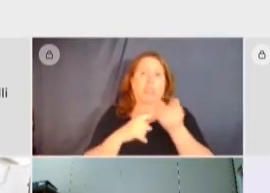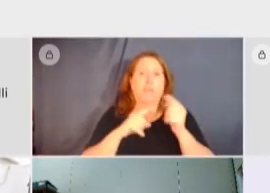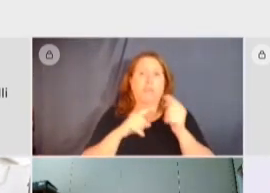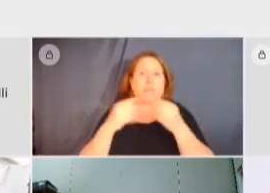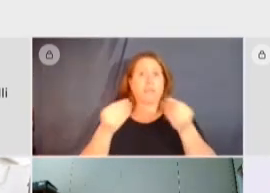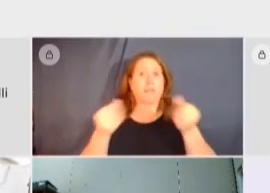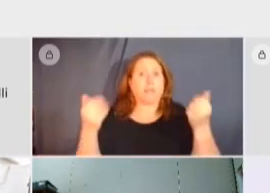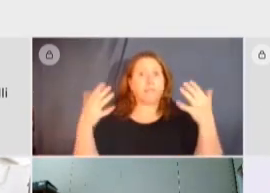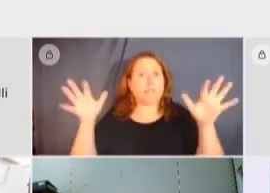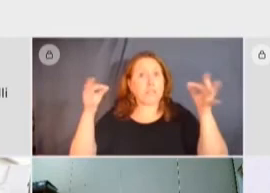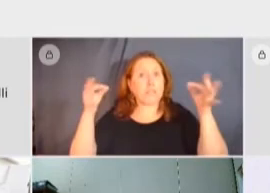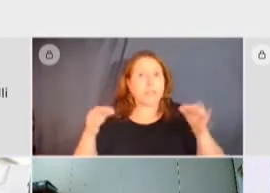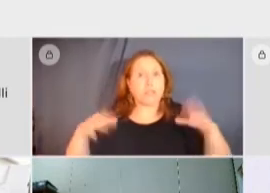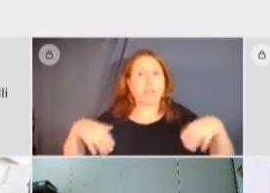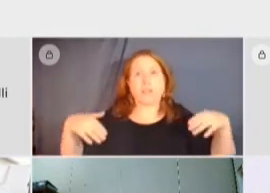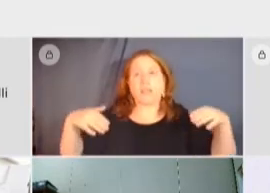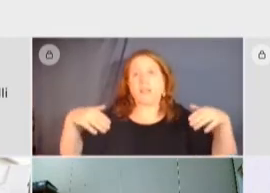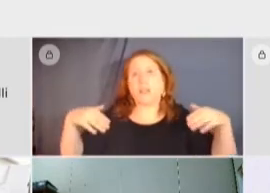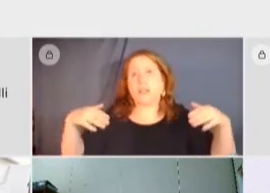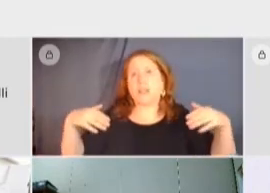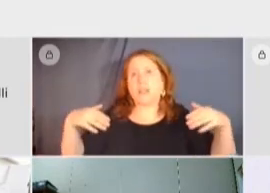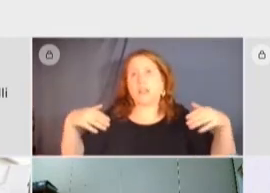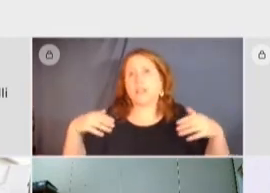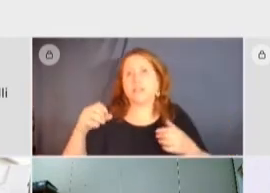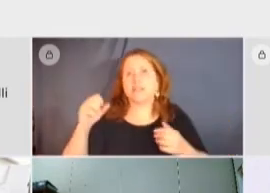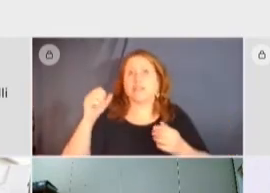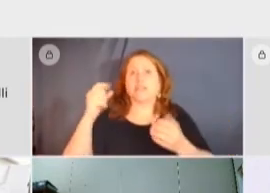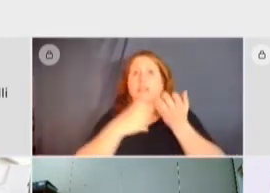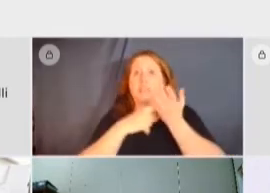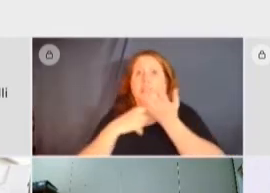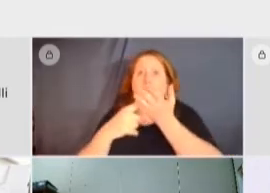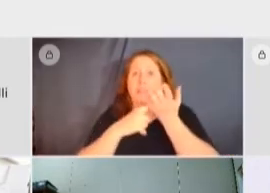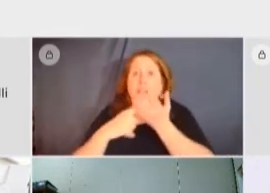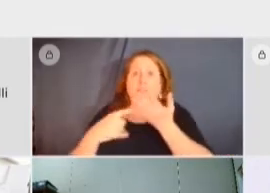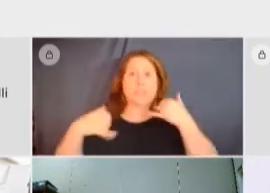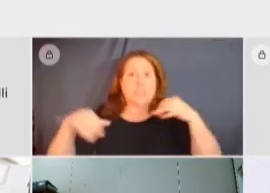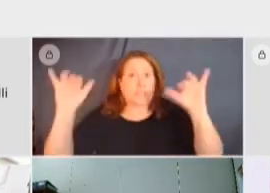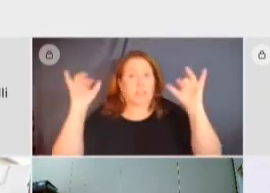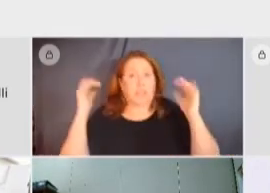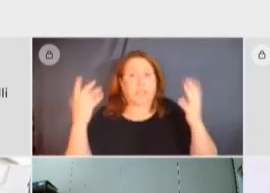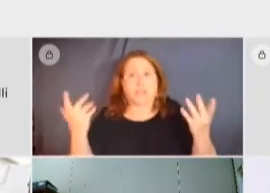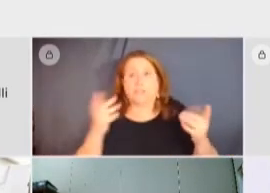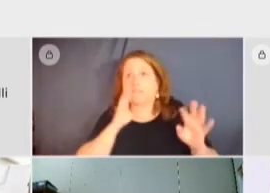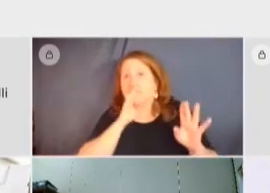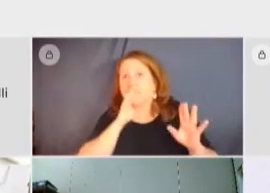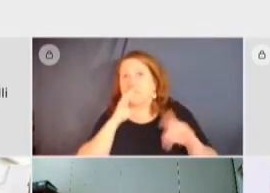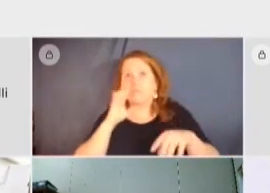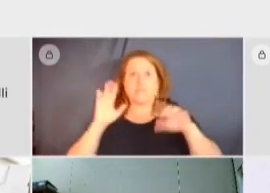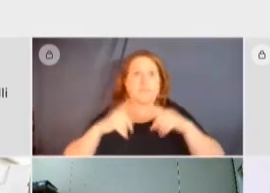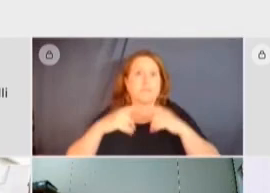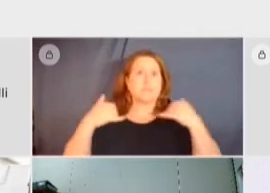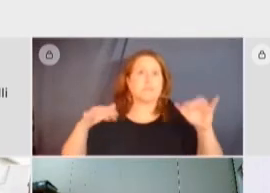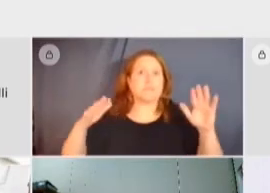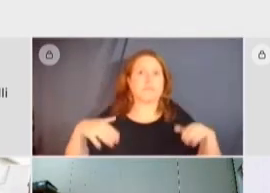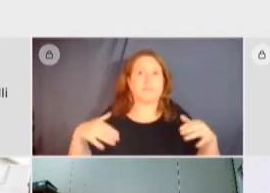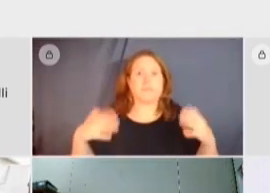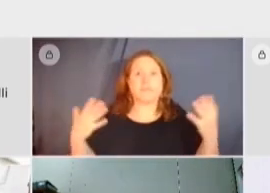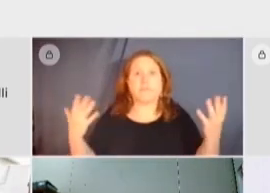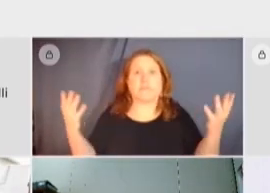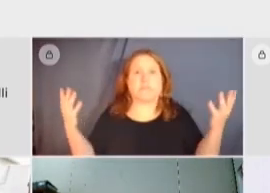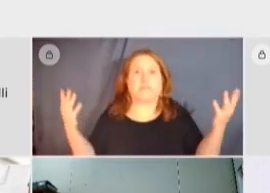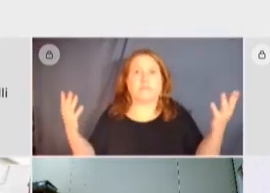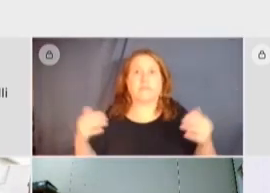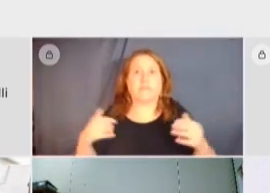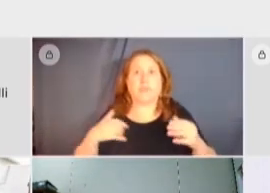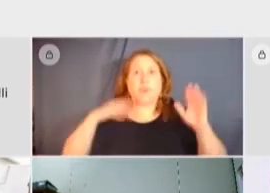Assembly to do just that. But certainly, I would welcome support